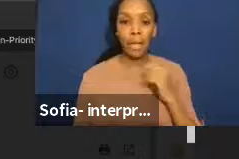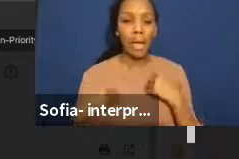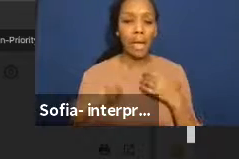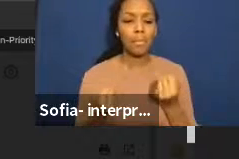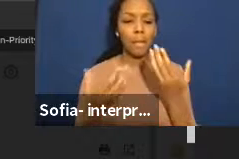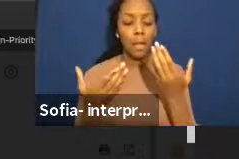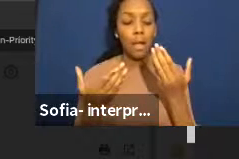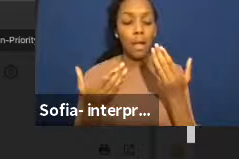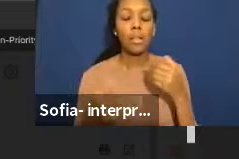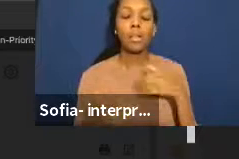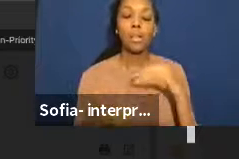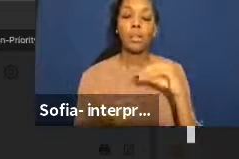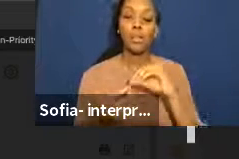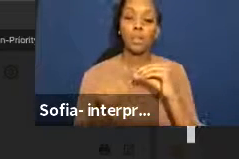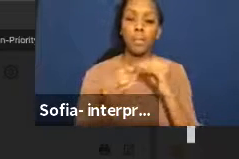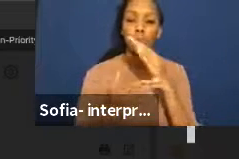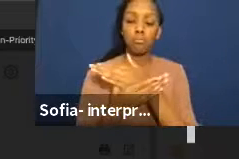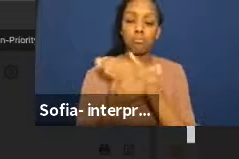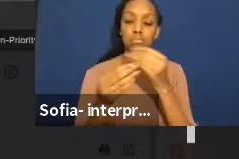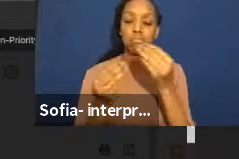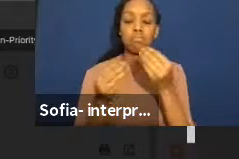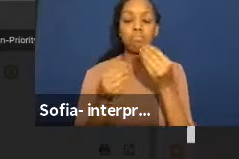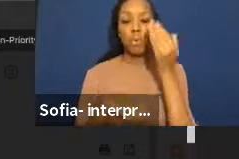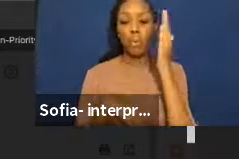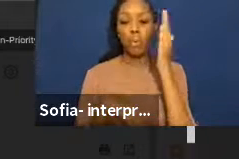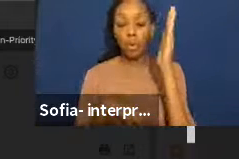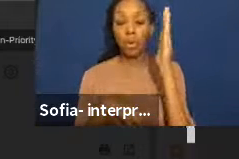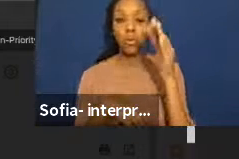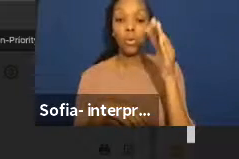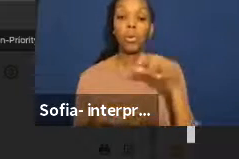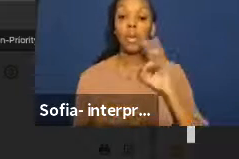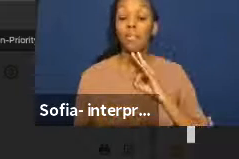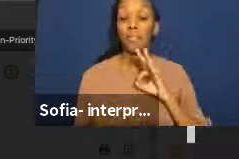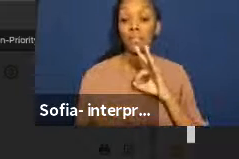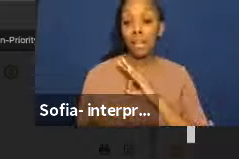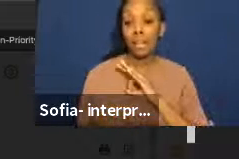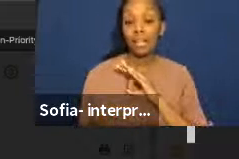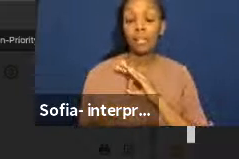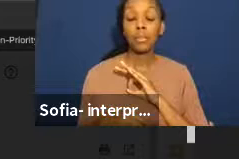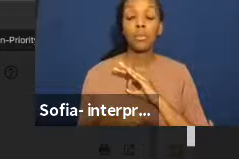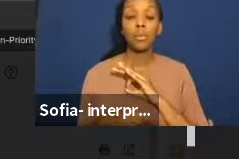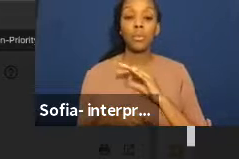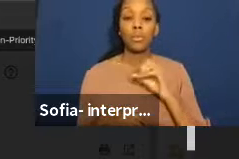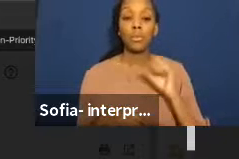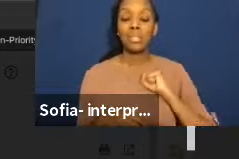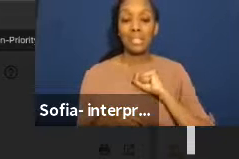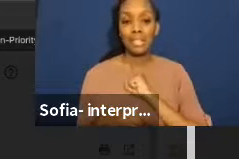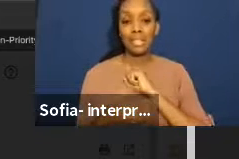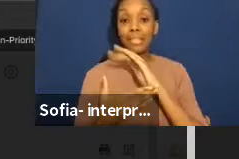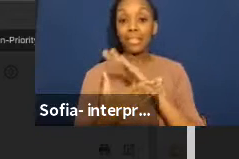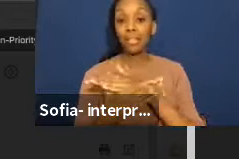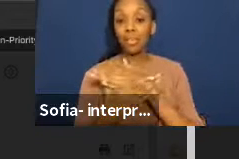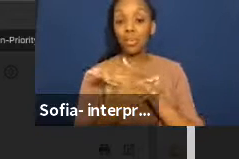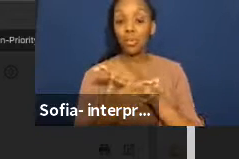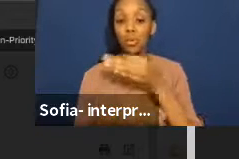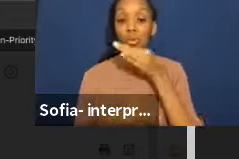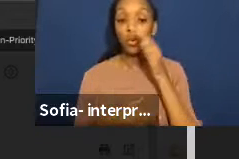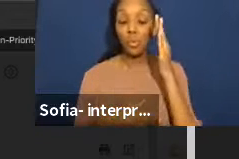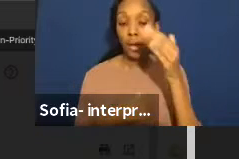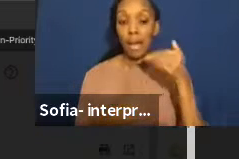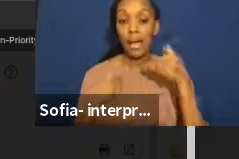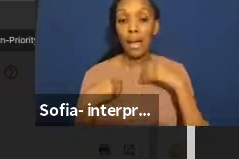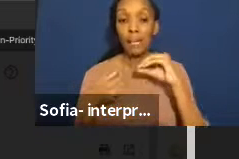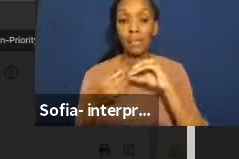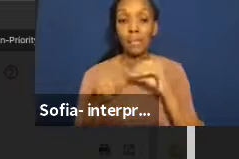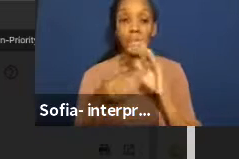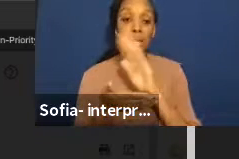with you guys. And we're going to be presenting it to Faculty Senate soon. So these are just the numbers within. So the College of